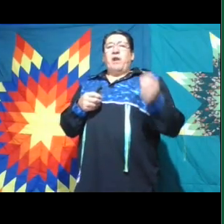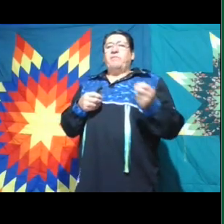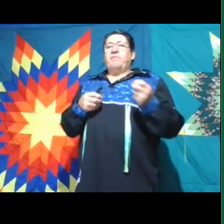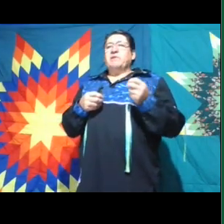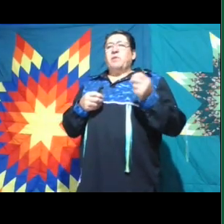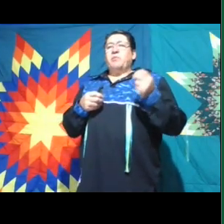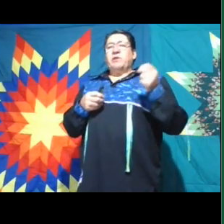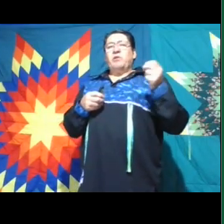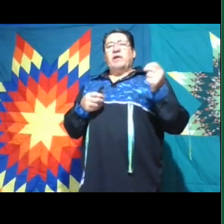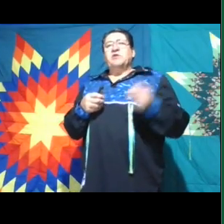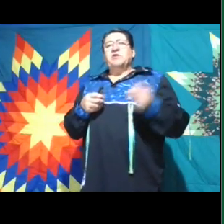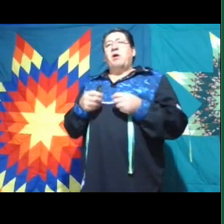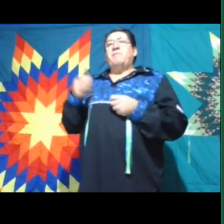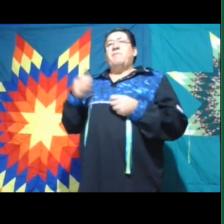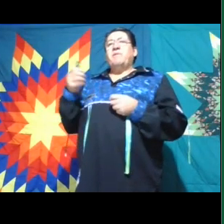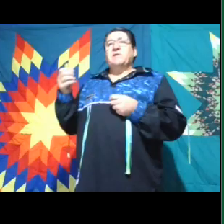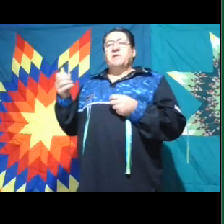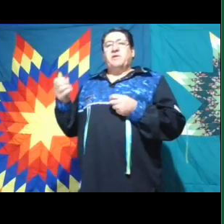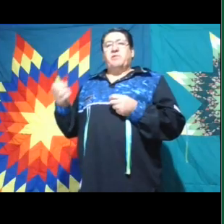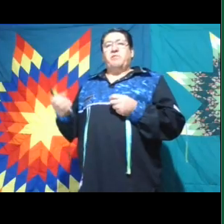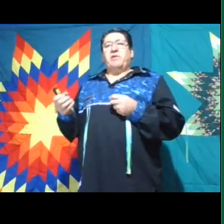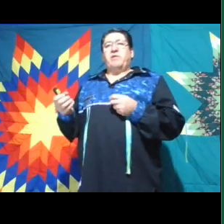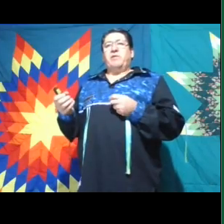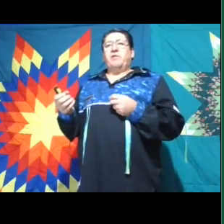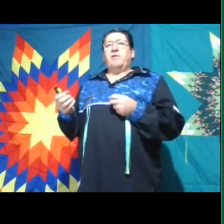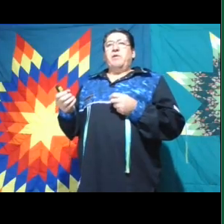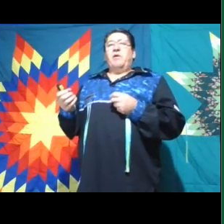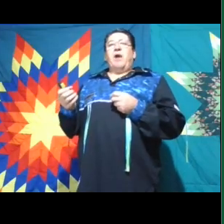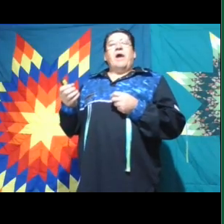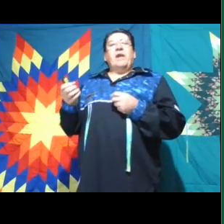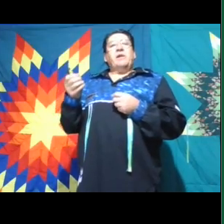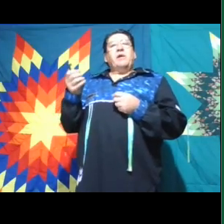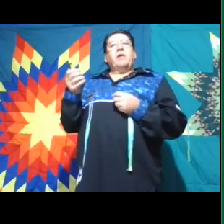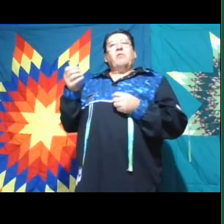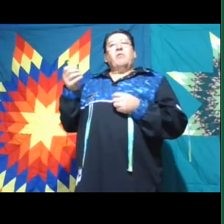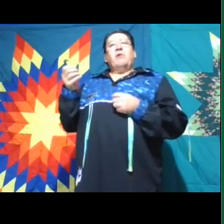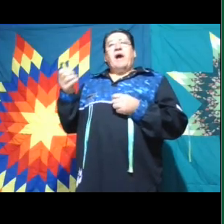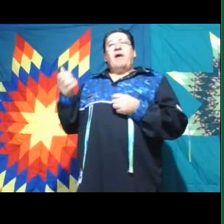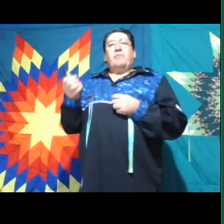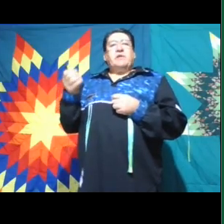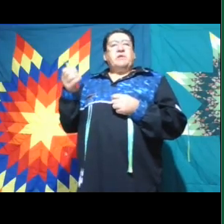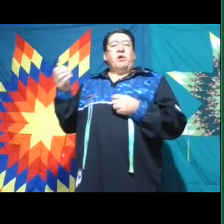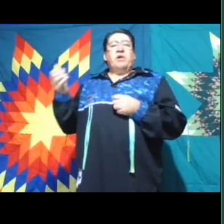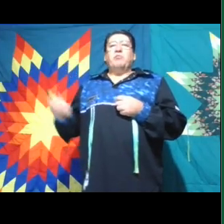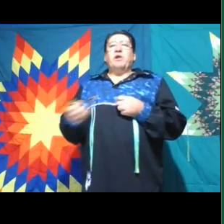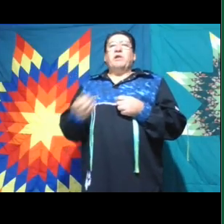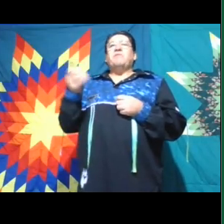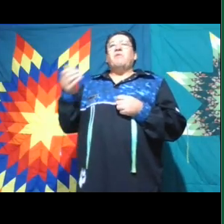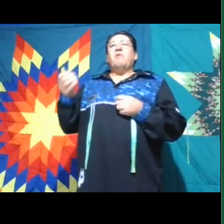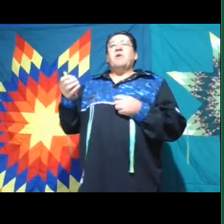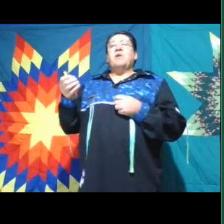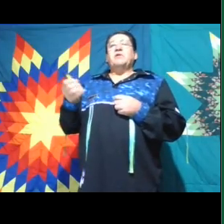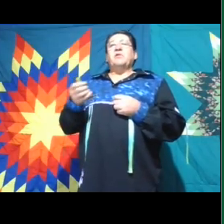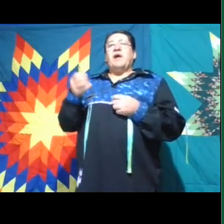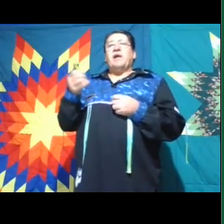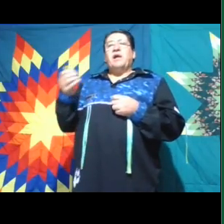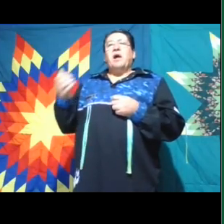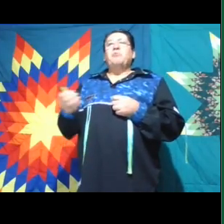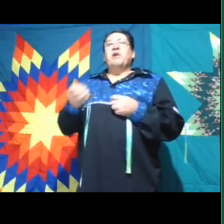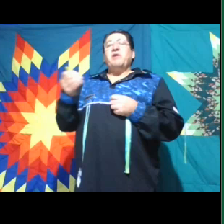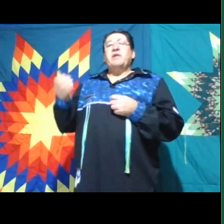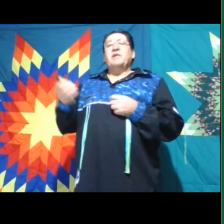what the benefits are between a job versus a career. And I just wanted to bring this forward to show